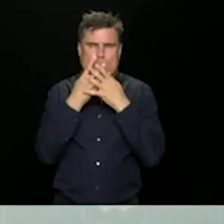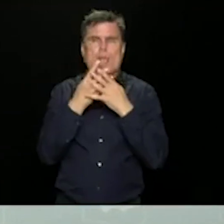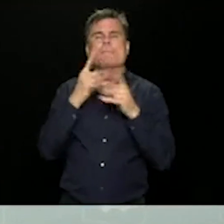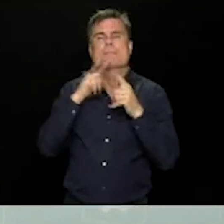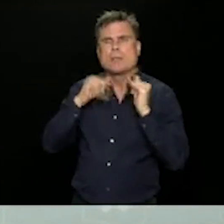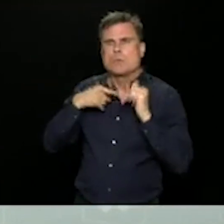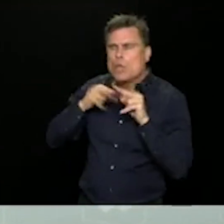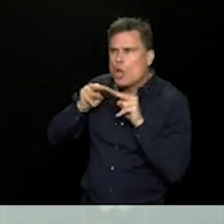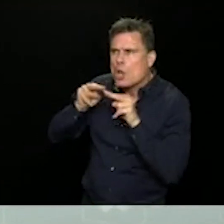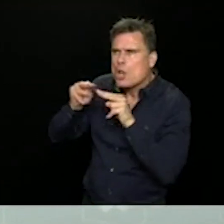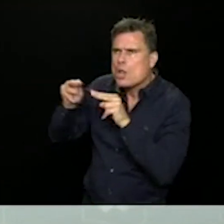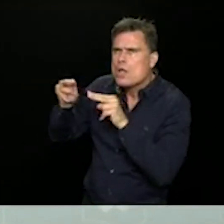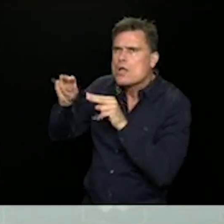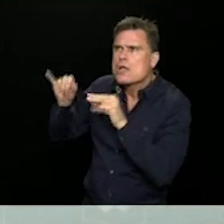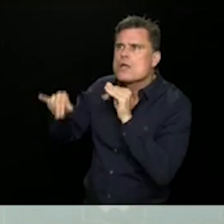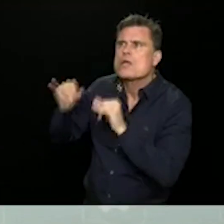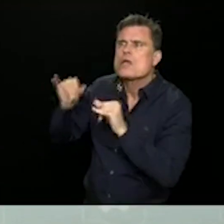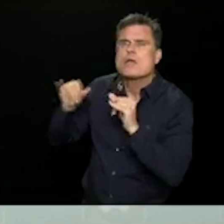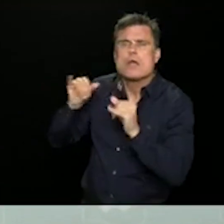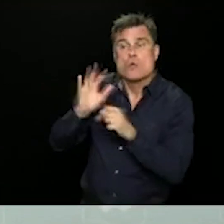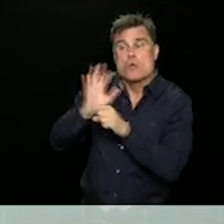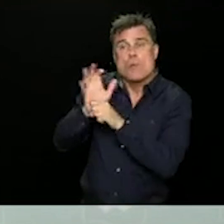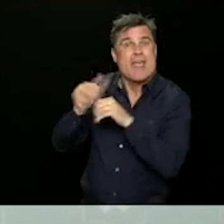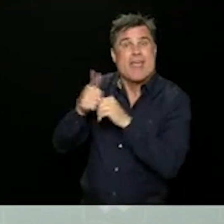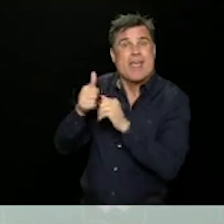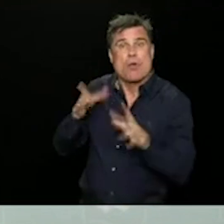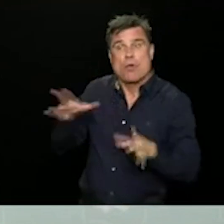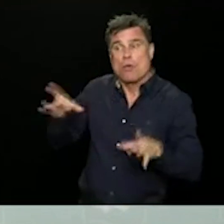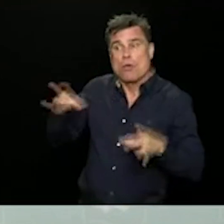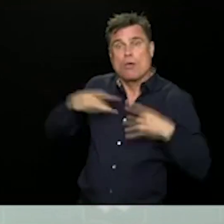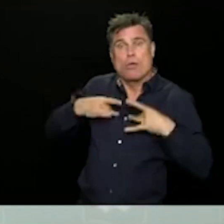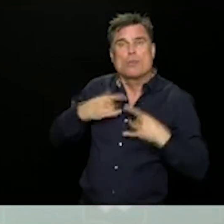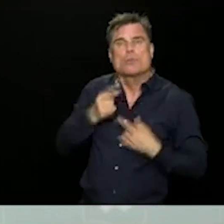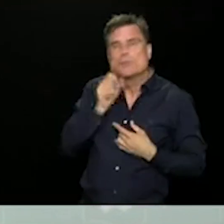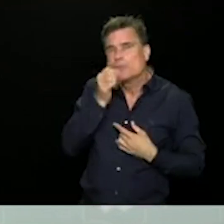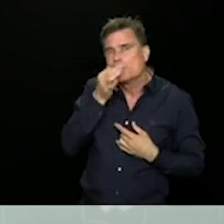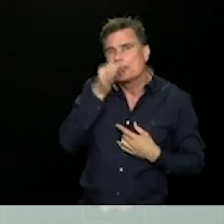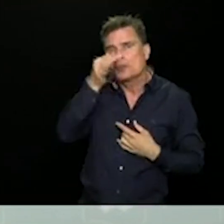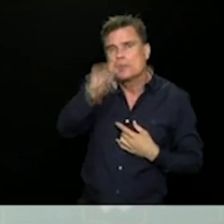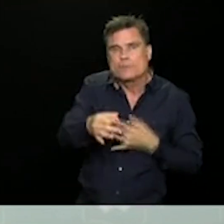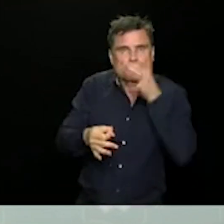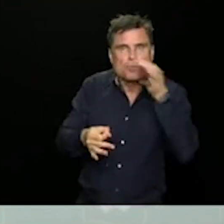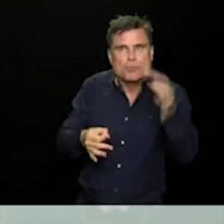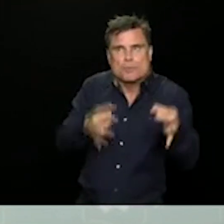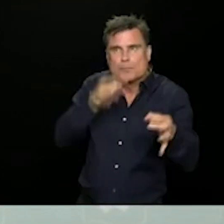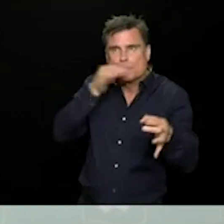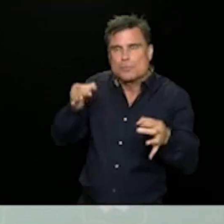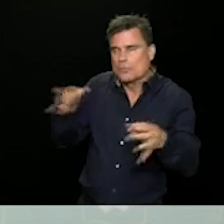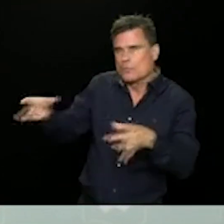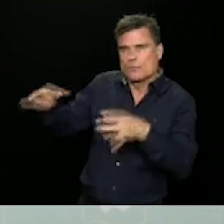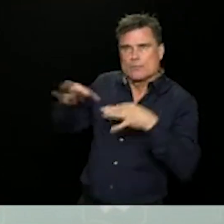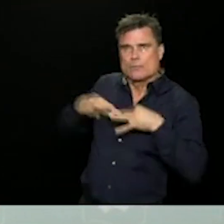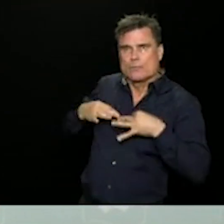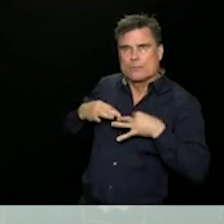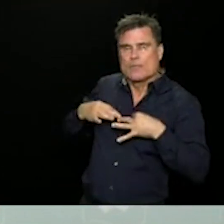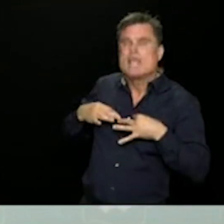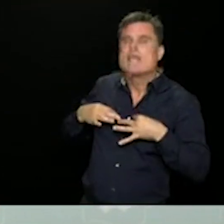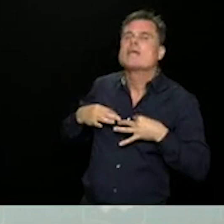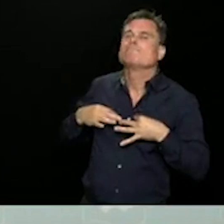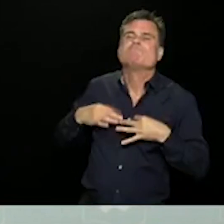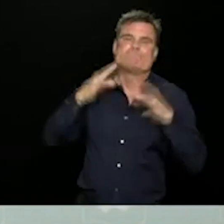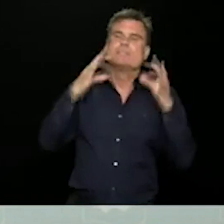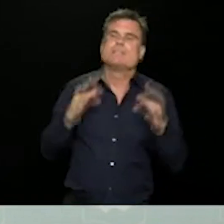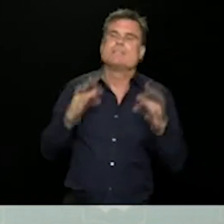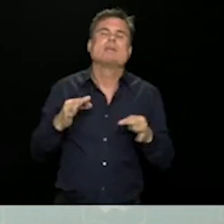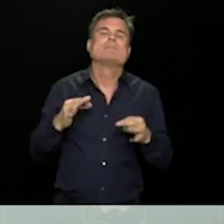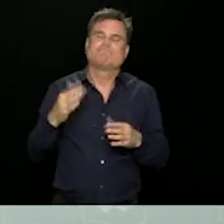3 surgical mask and eye protection and droplet precautions, we call it. But there was a lot of concern, and